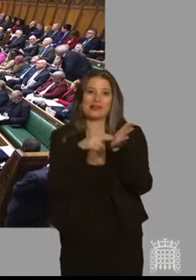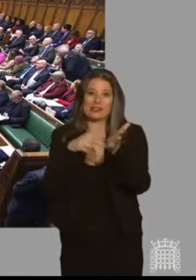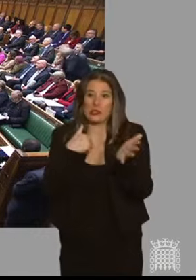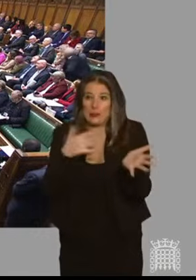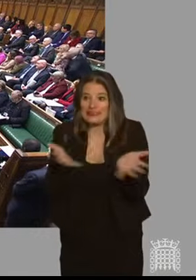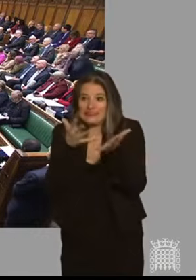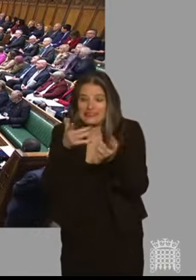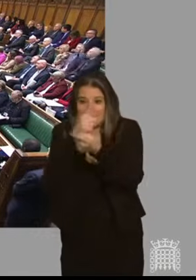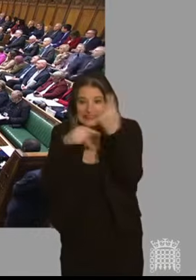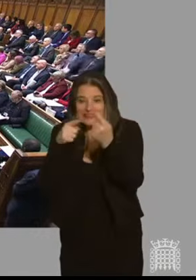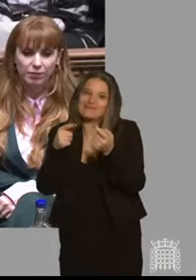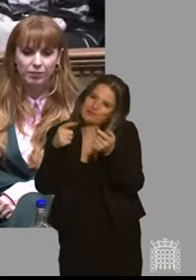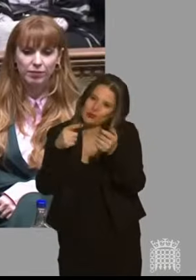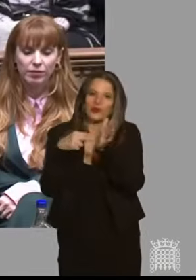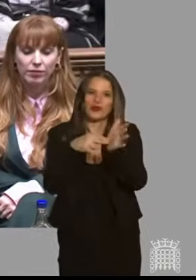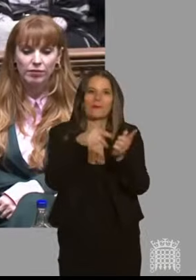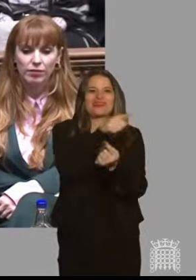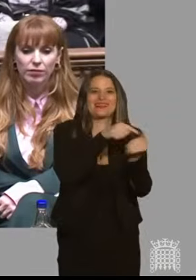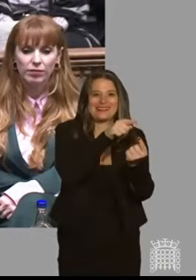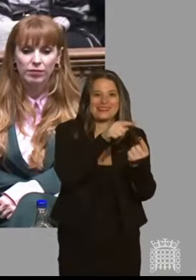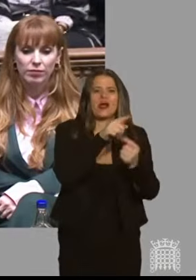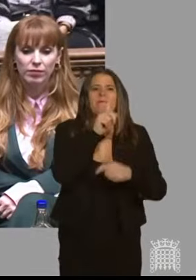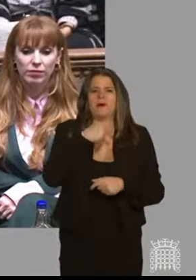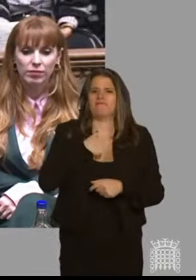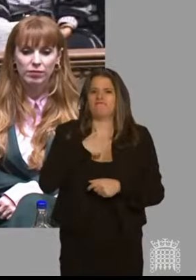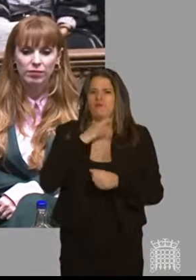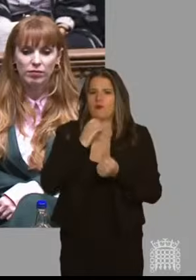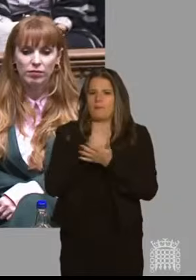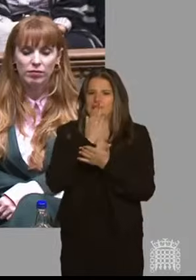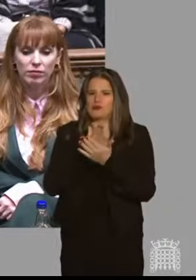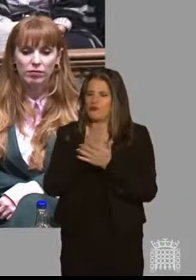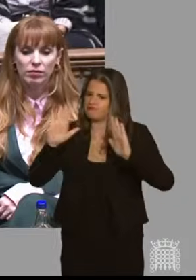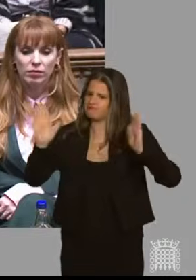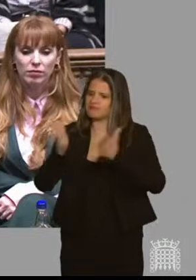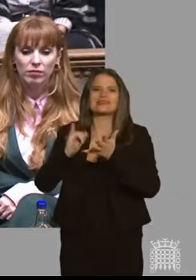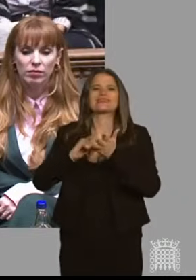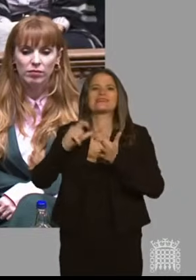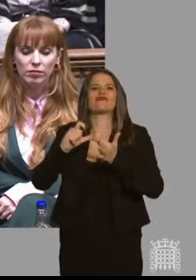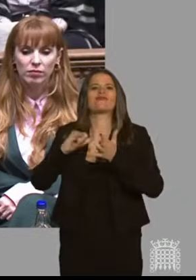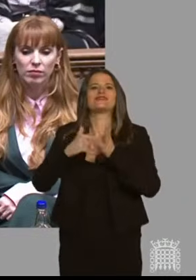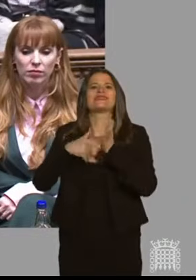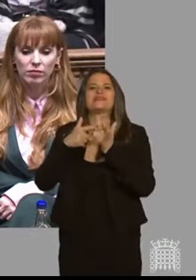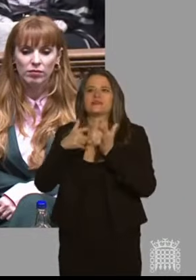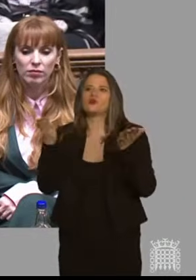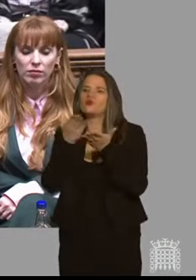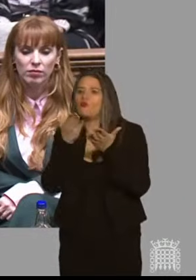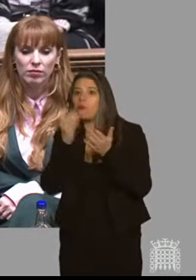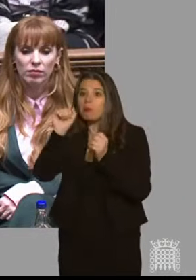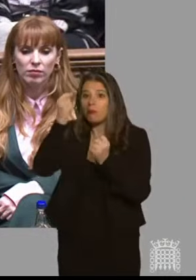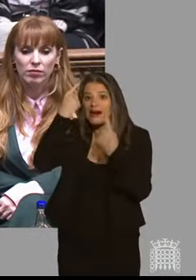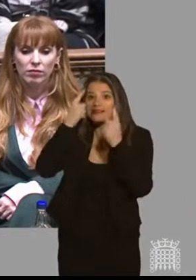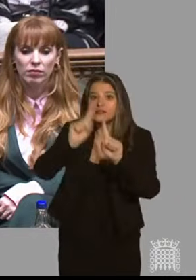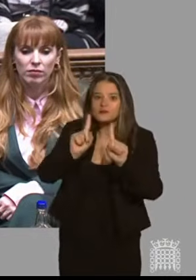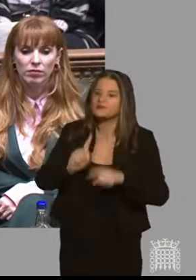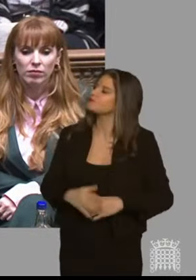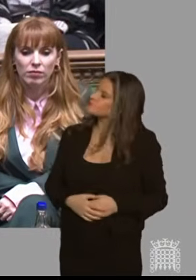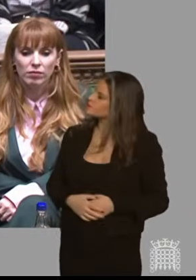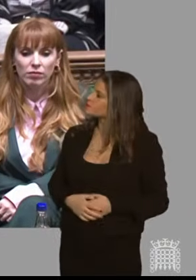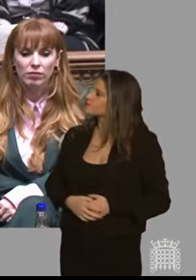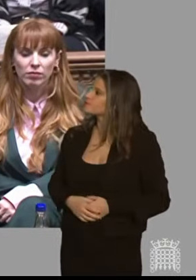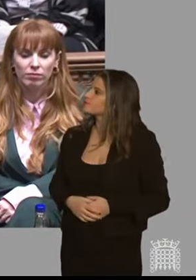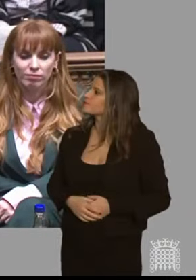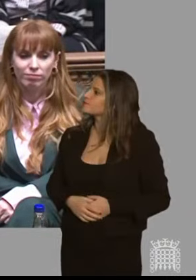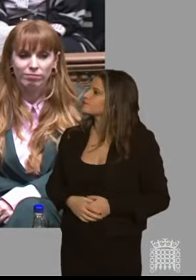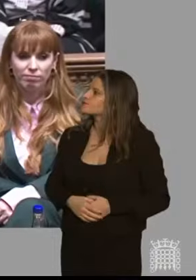Thank you, Mr. Speaker. Can I welcome the legislation on the Post Office scandal? Mr. Speaker, this week we lost the formidable Tommy